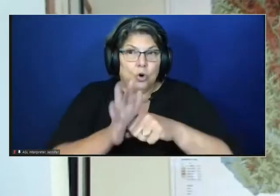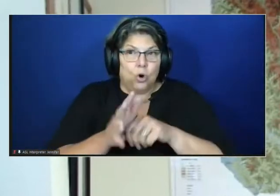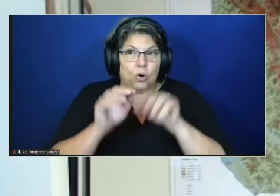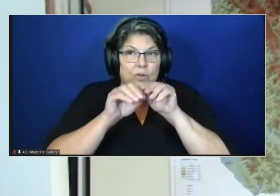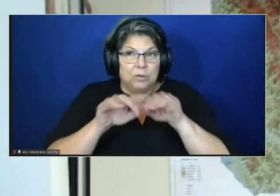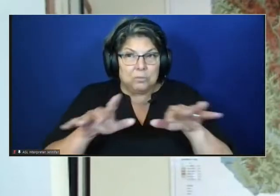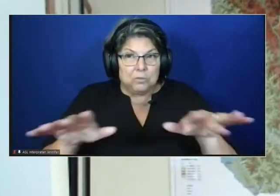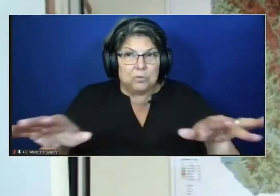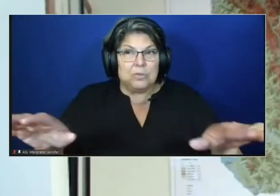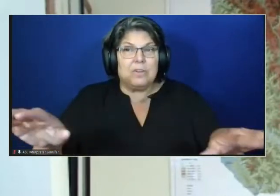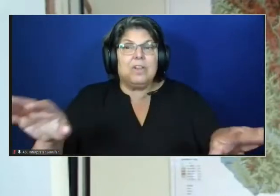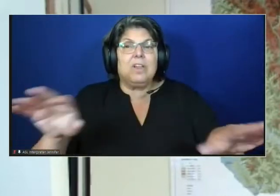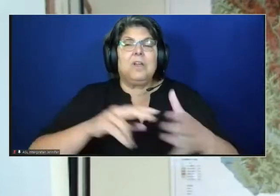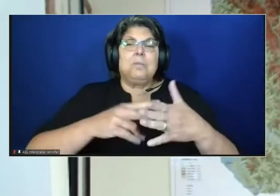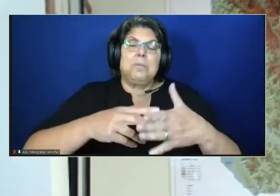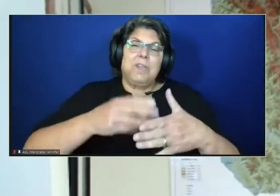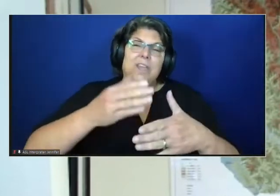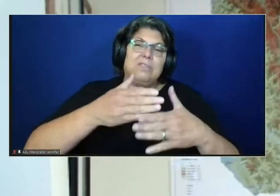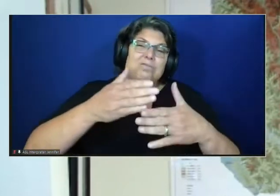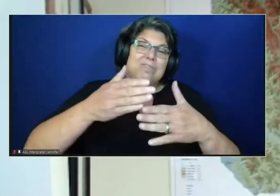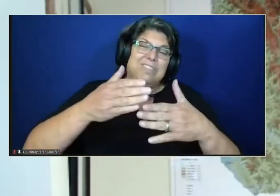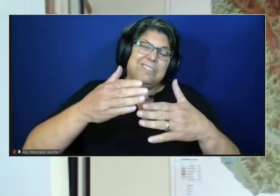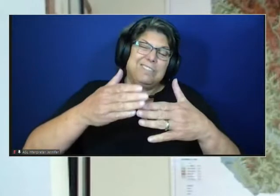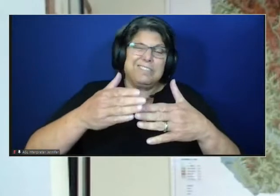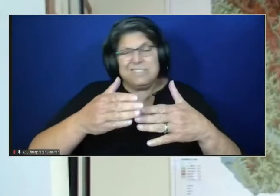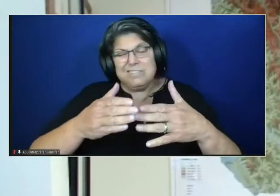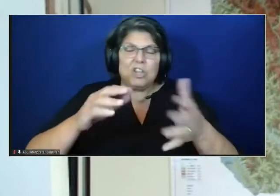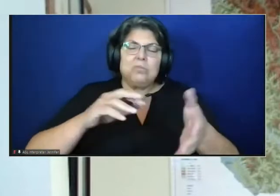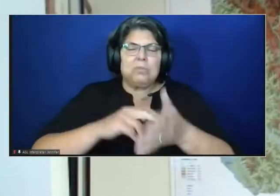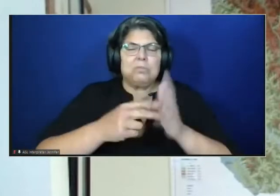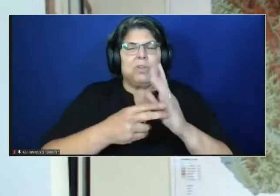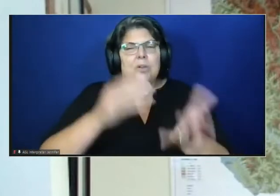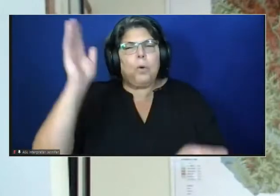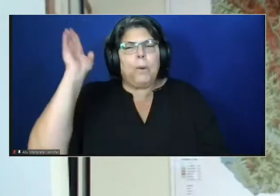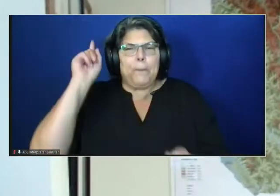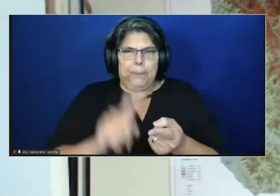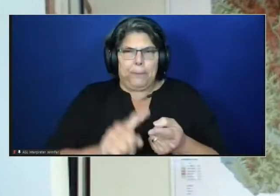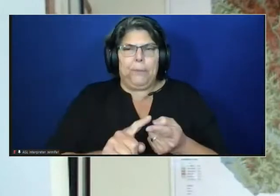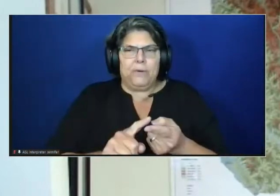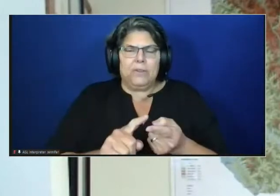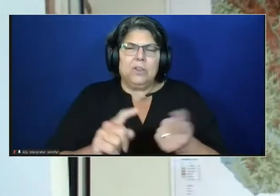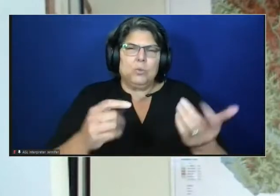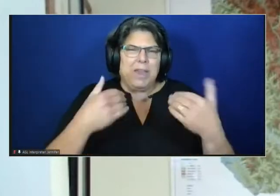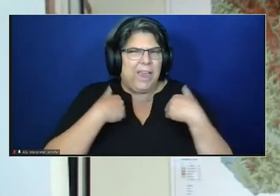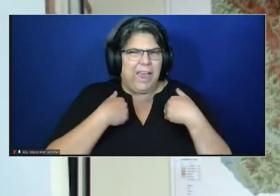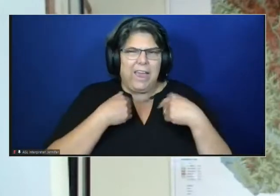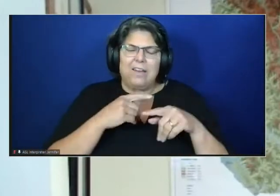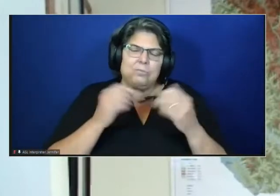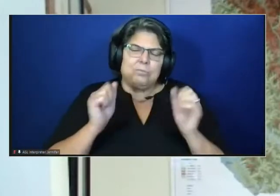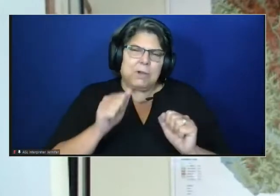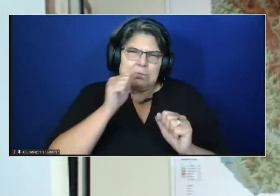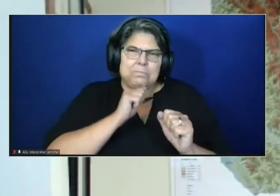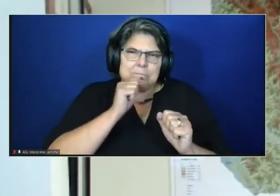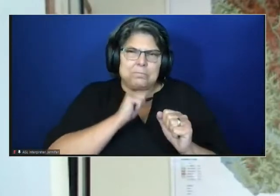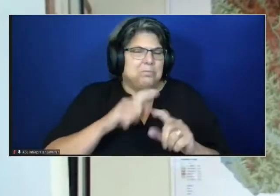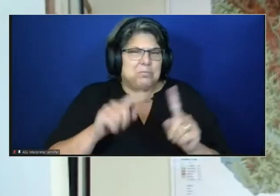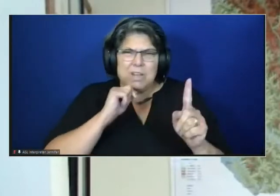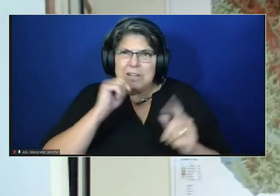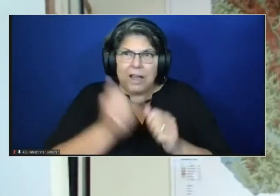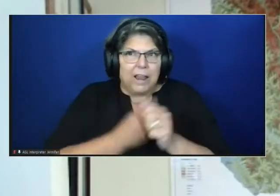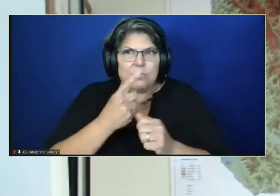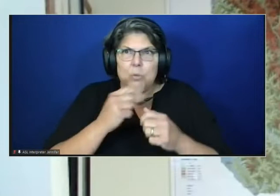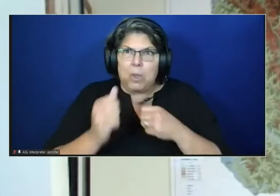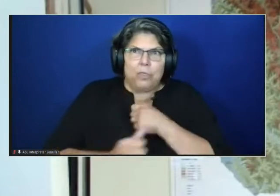an endemic entity that, yes, we have it, but we live with it. And not everybody is going to be threatened or quarantined or